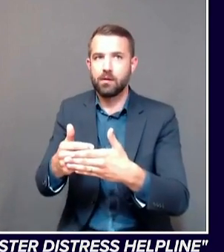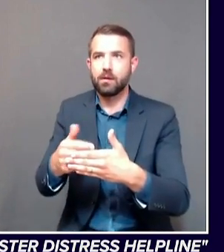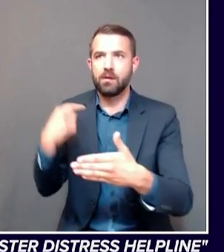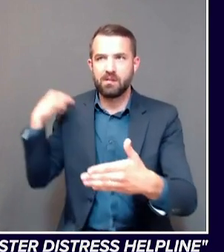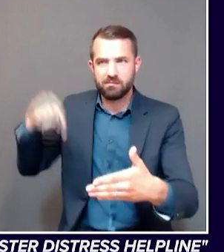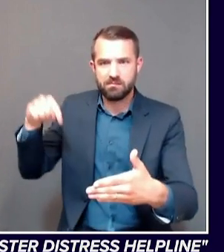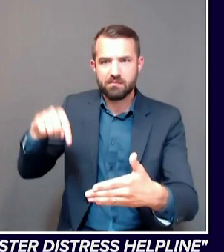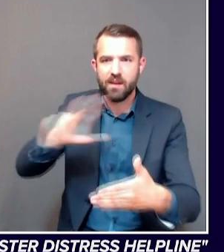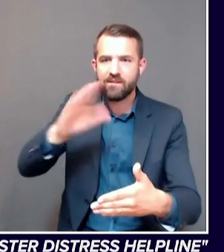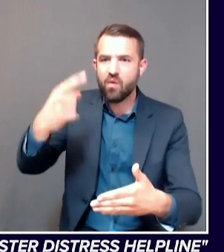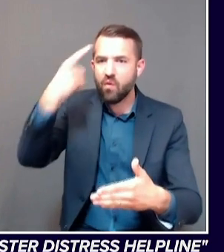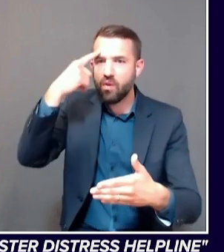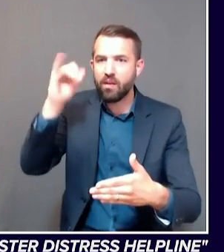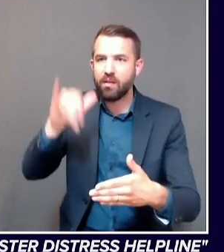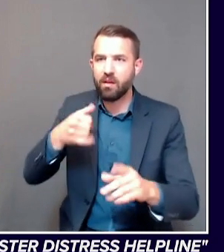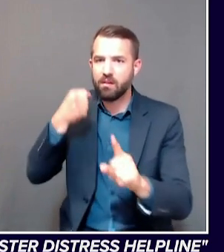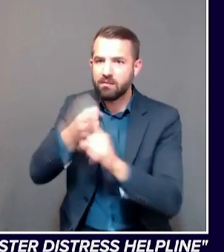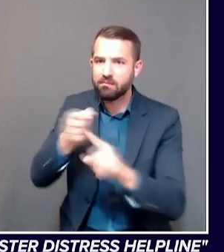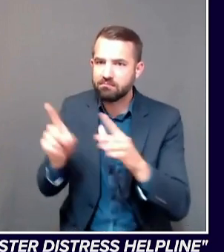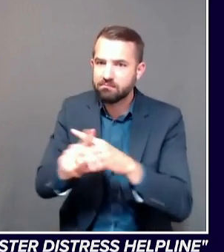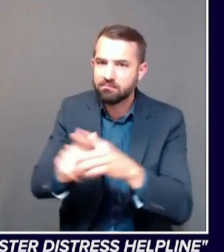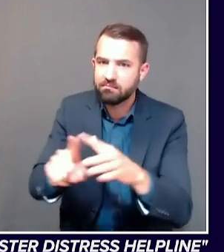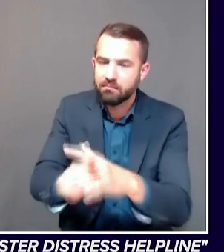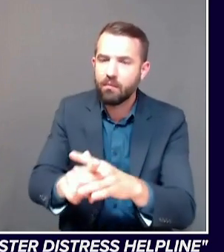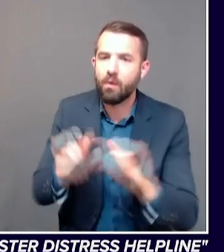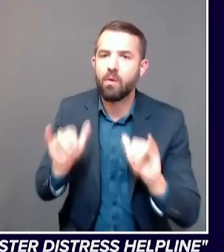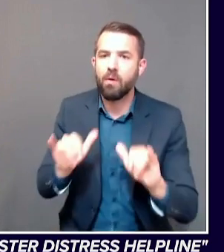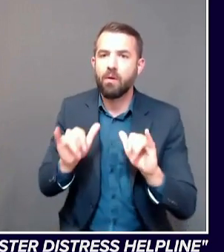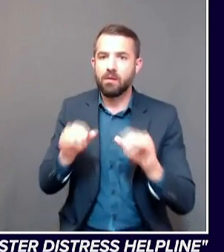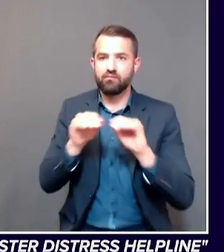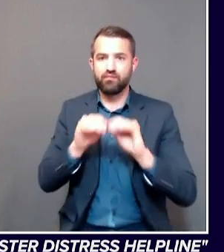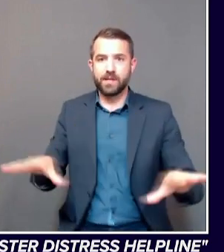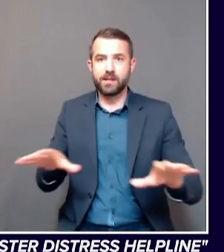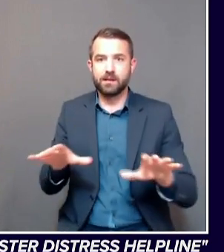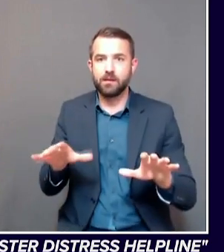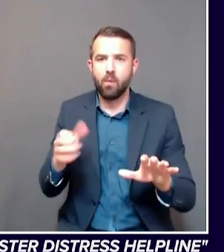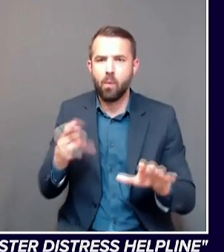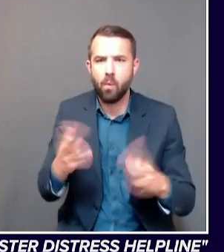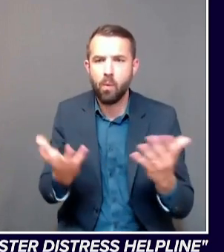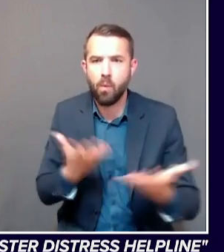were so close together that was it ever on your radar before?